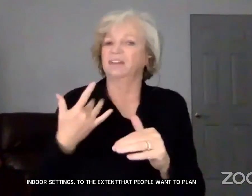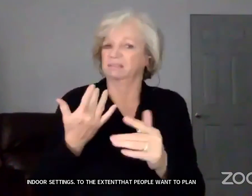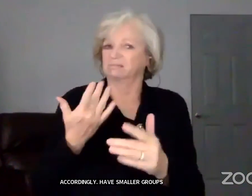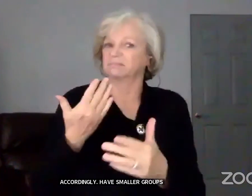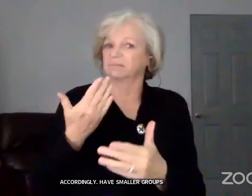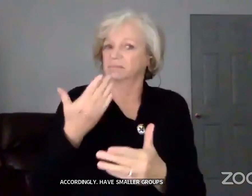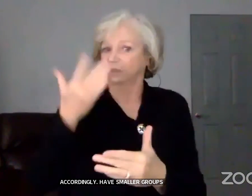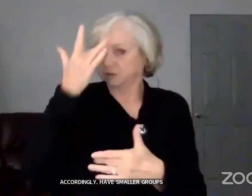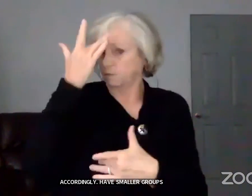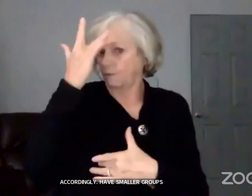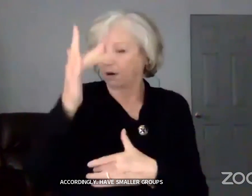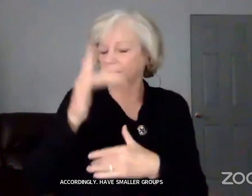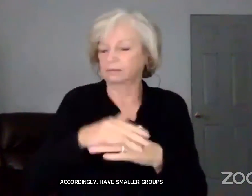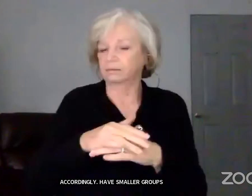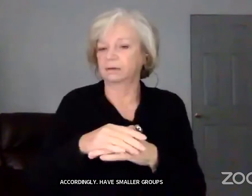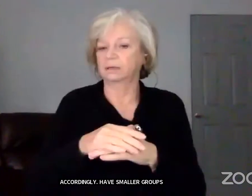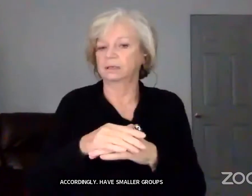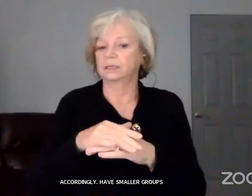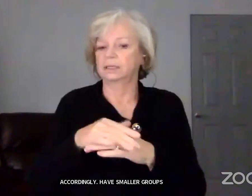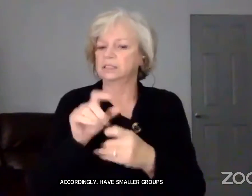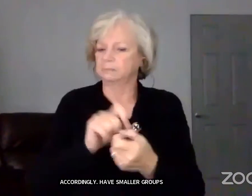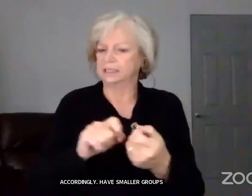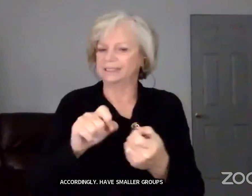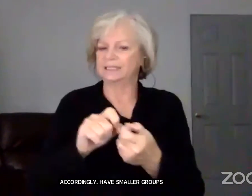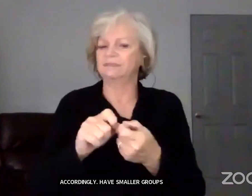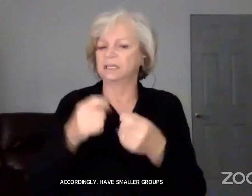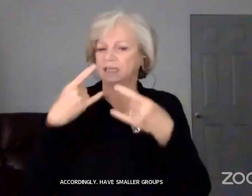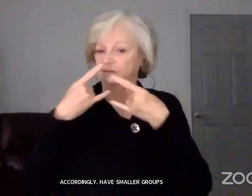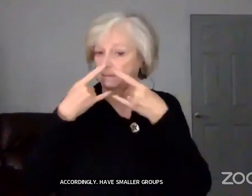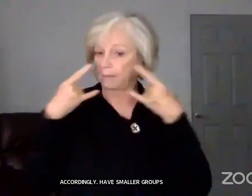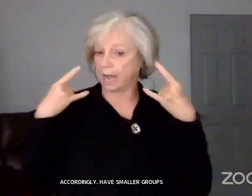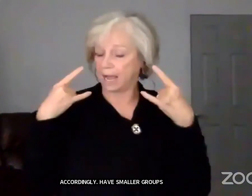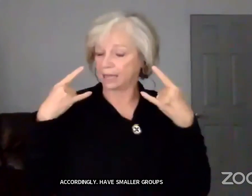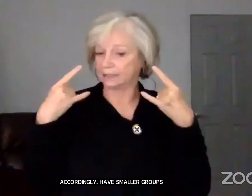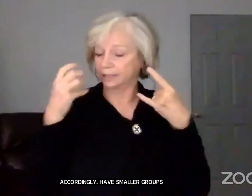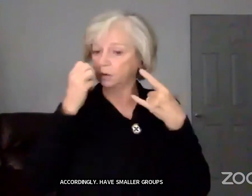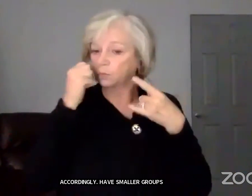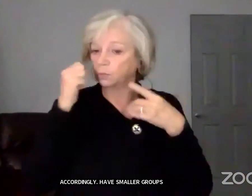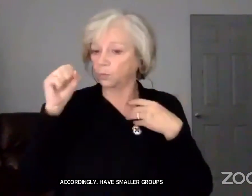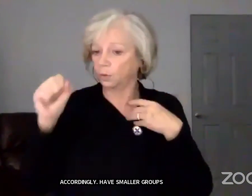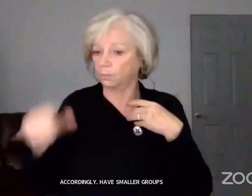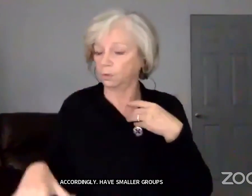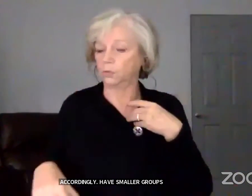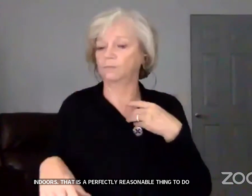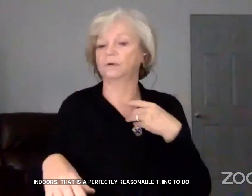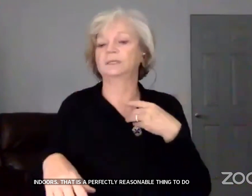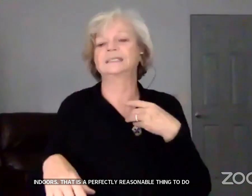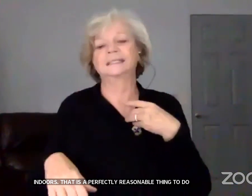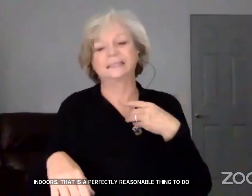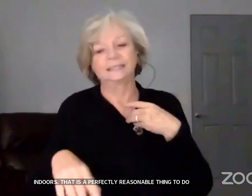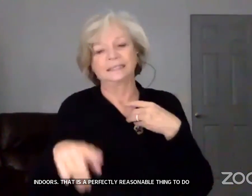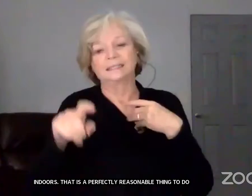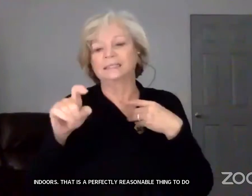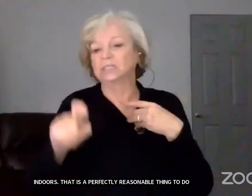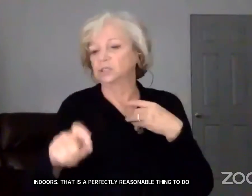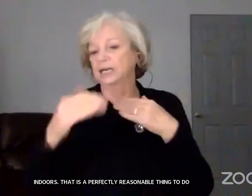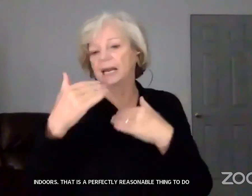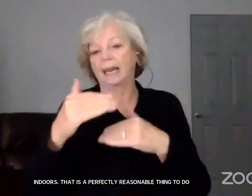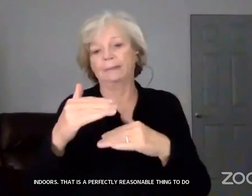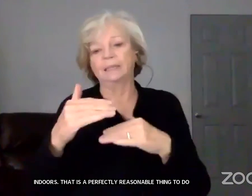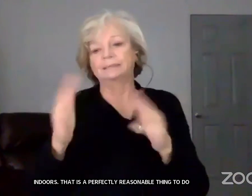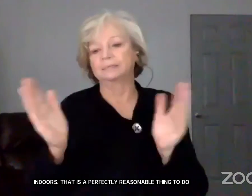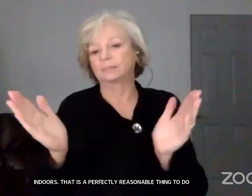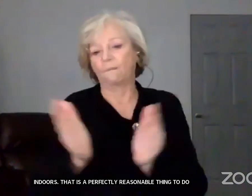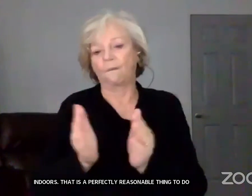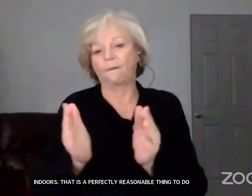particular in settings where masks are going to come off at all, and in settings where you might have people at higher risk